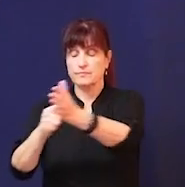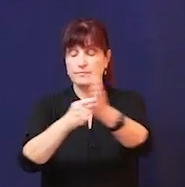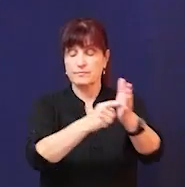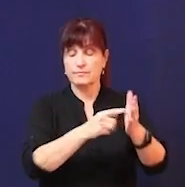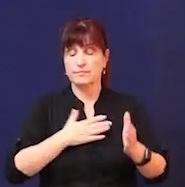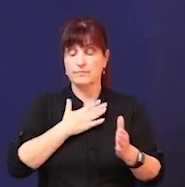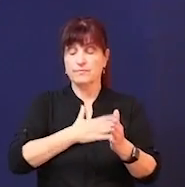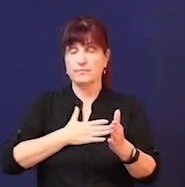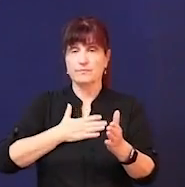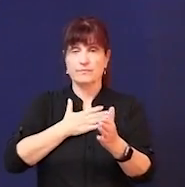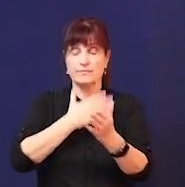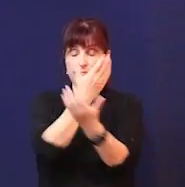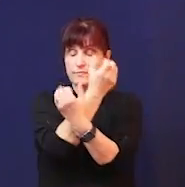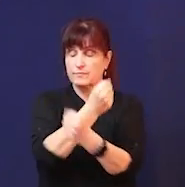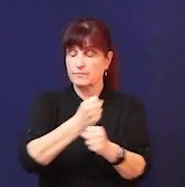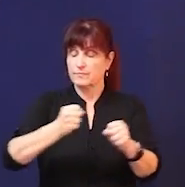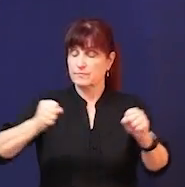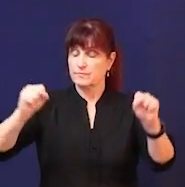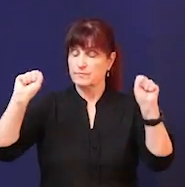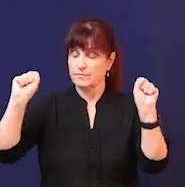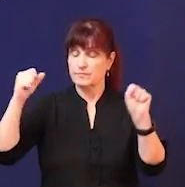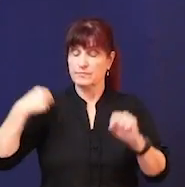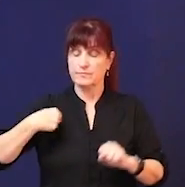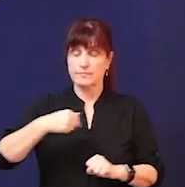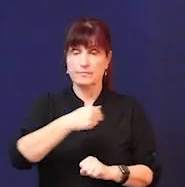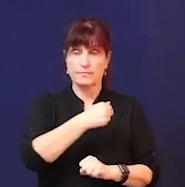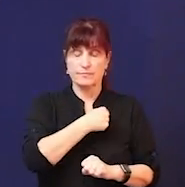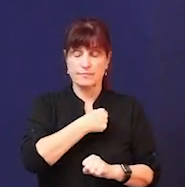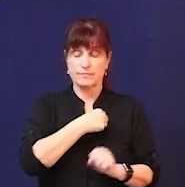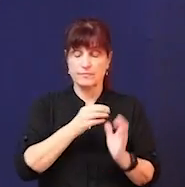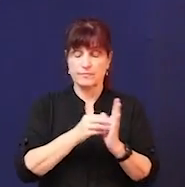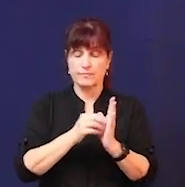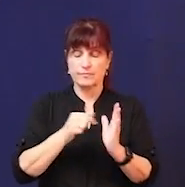kindness and grant us your